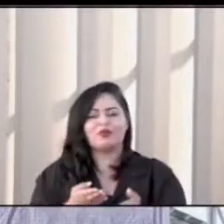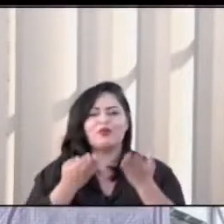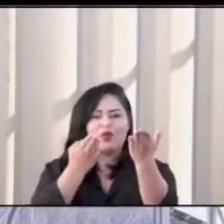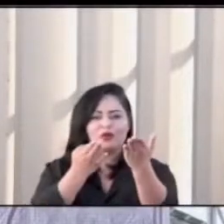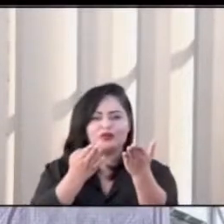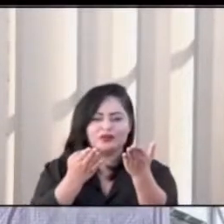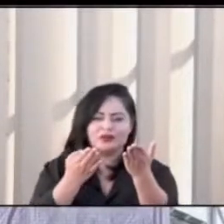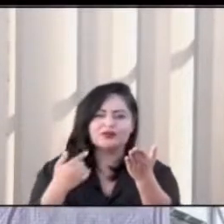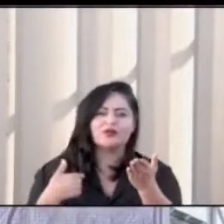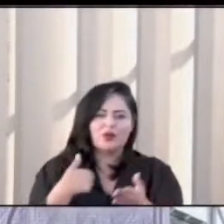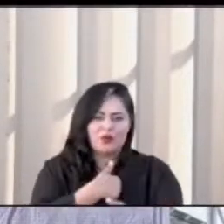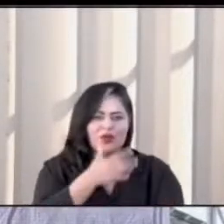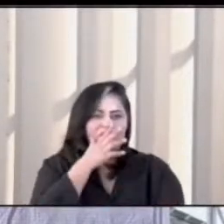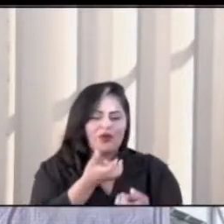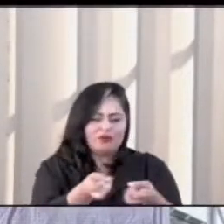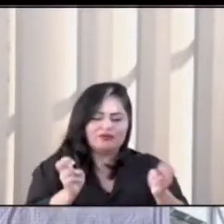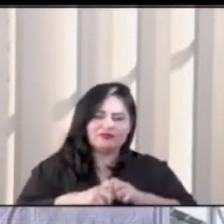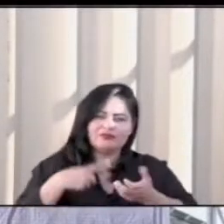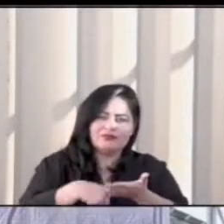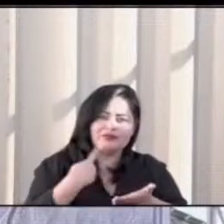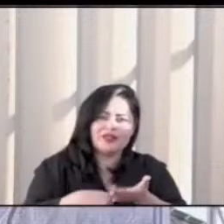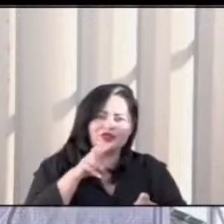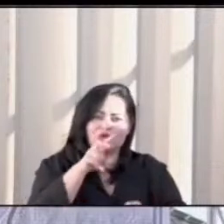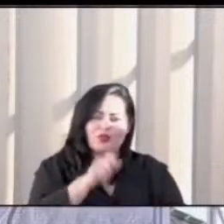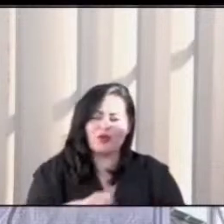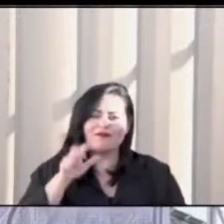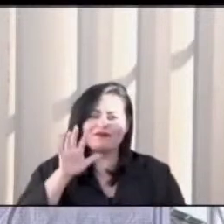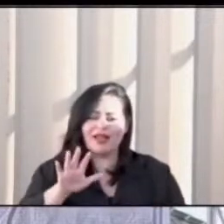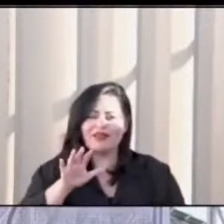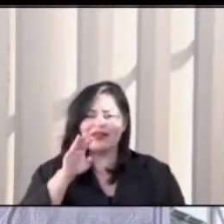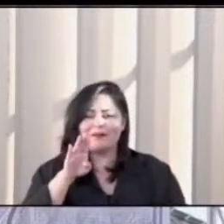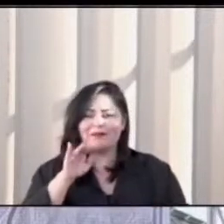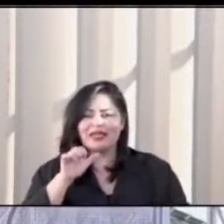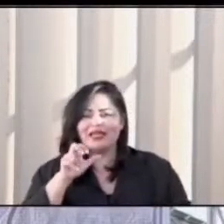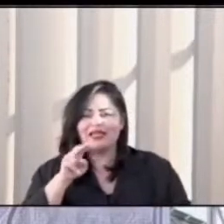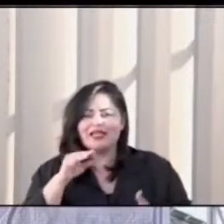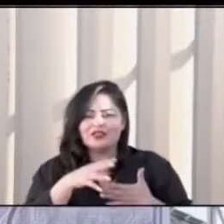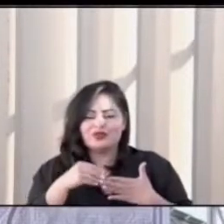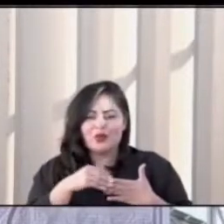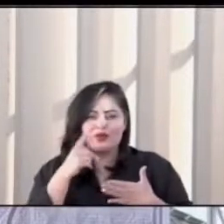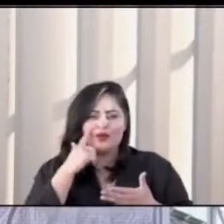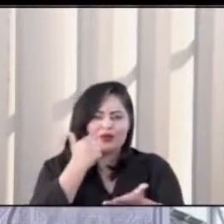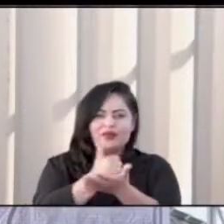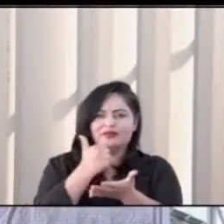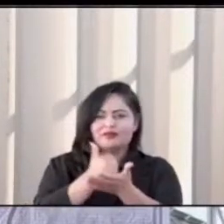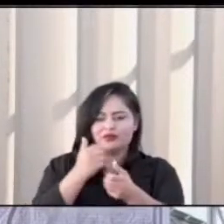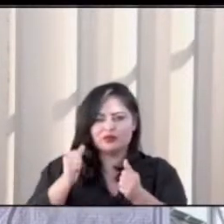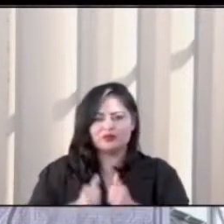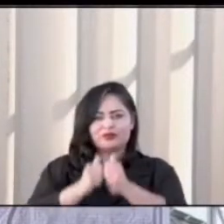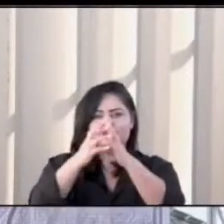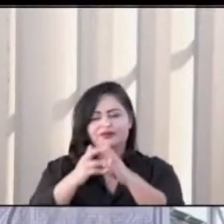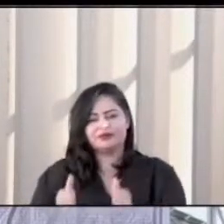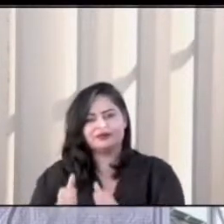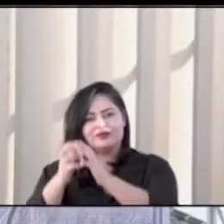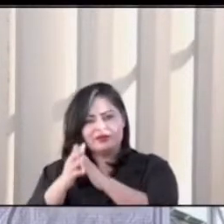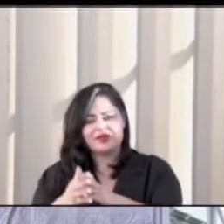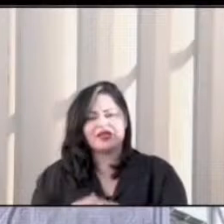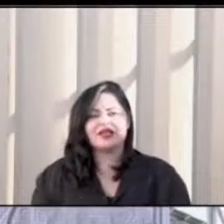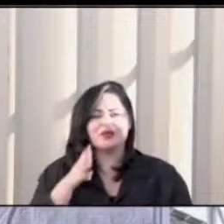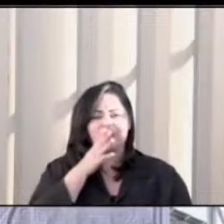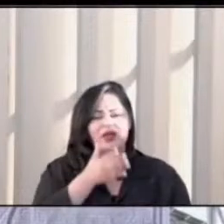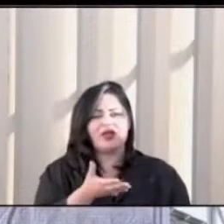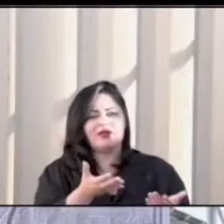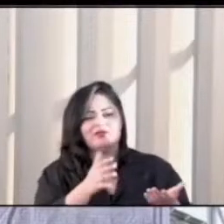work through in our special session of a minimum of $2.5 billion in aid and recovery aid coming down here to